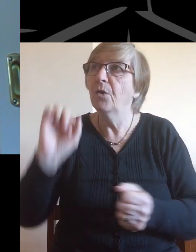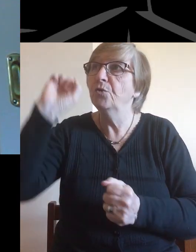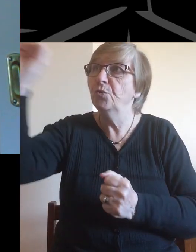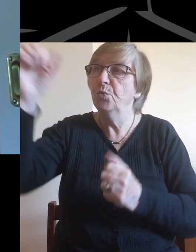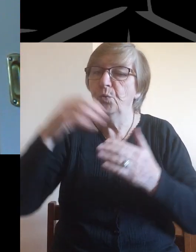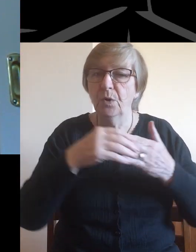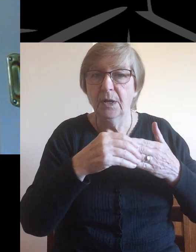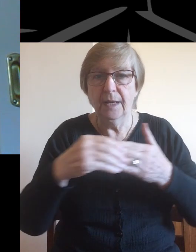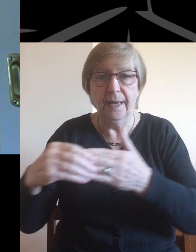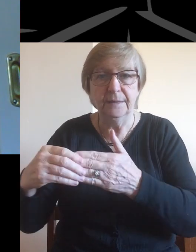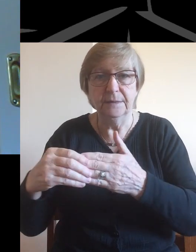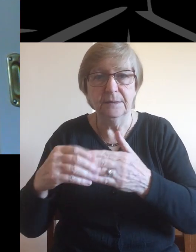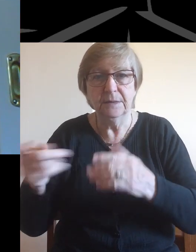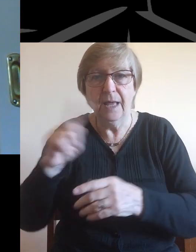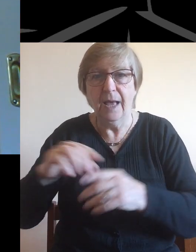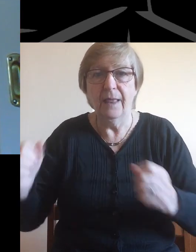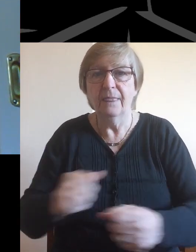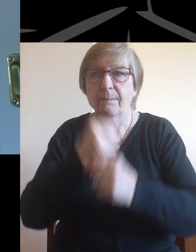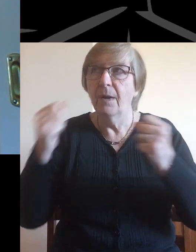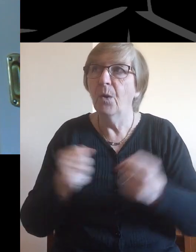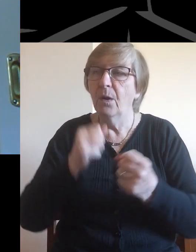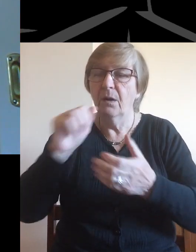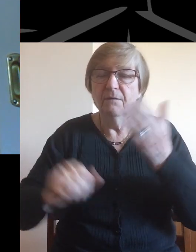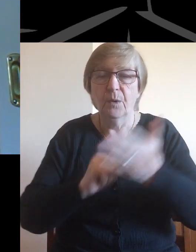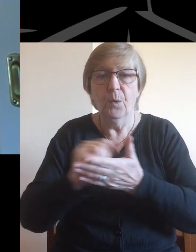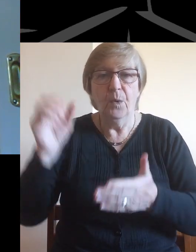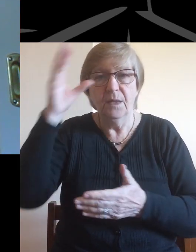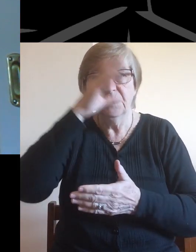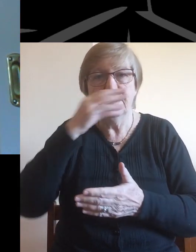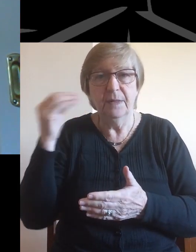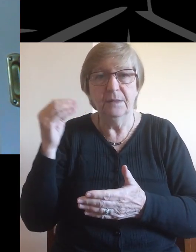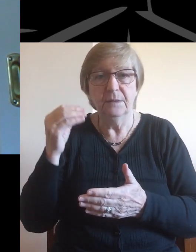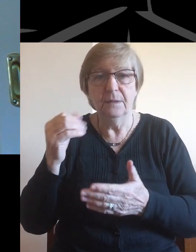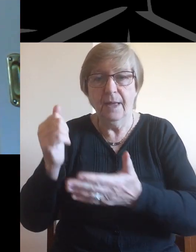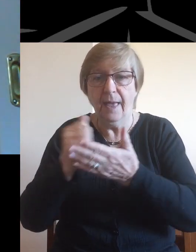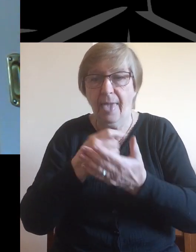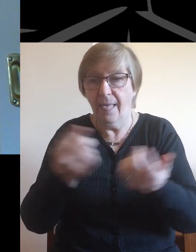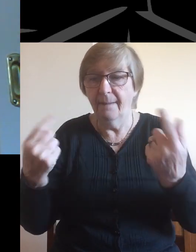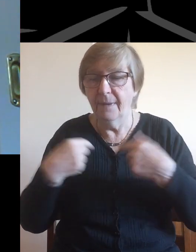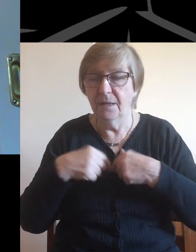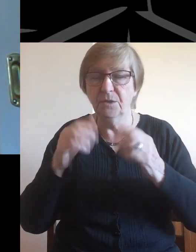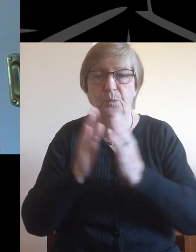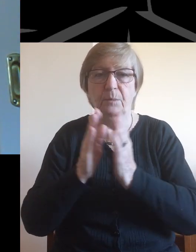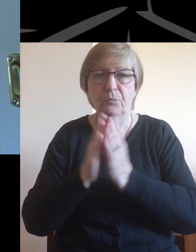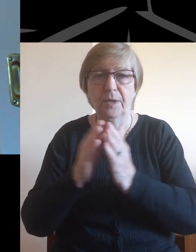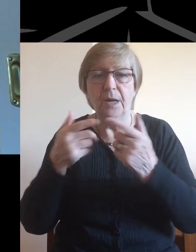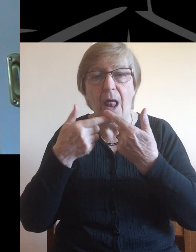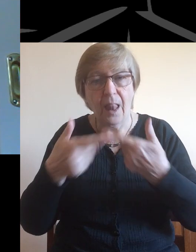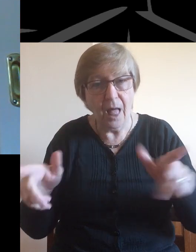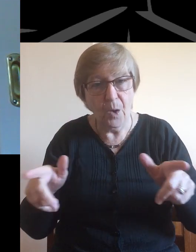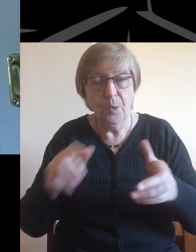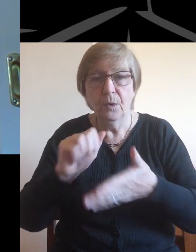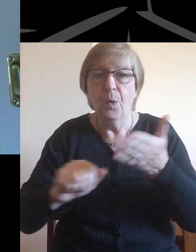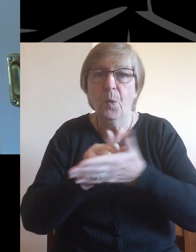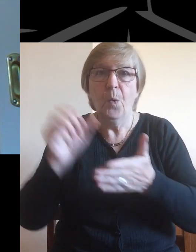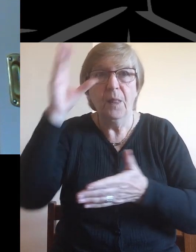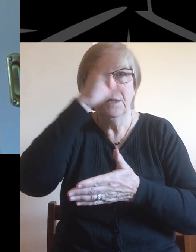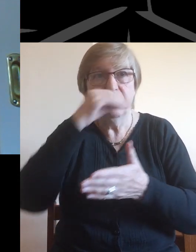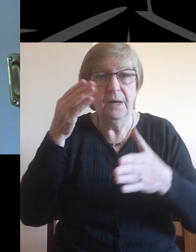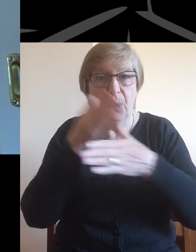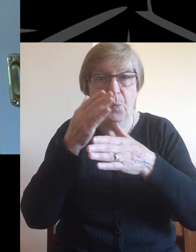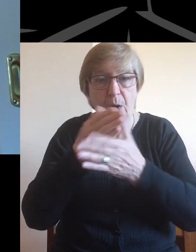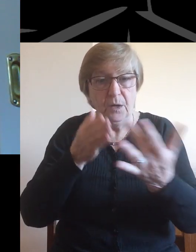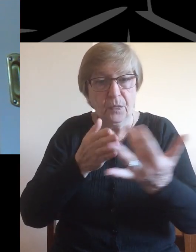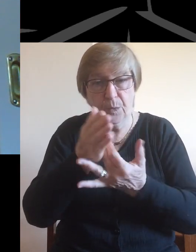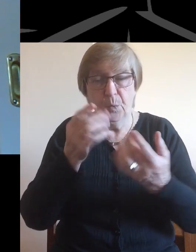loving guidance and the power of the Holy Spirit. Help us, we pray, to allow the Holy Spirit to work through